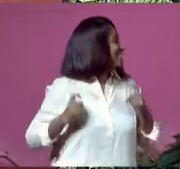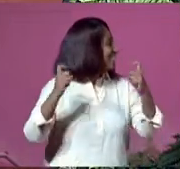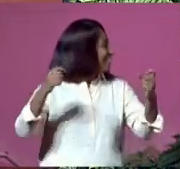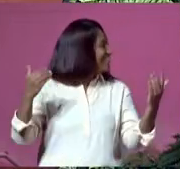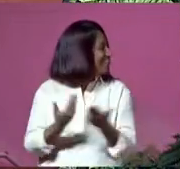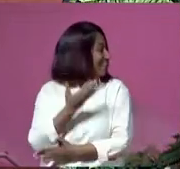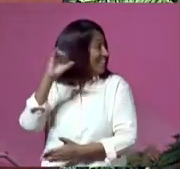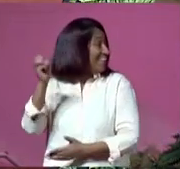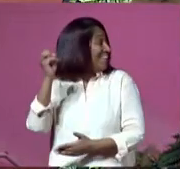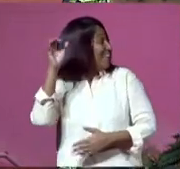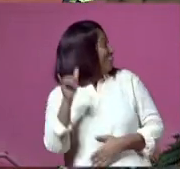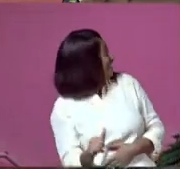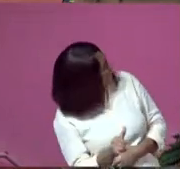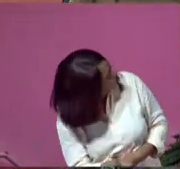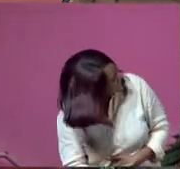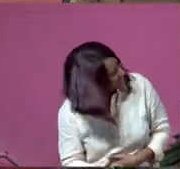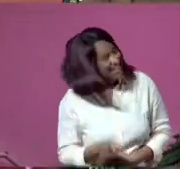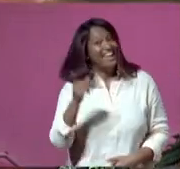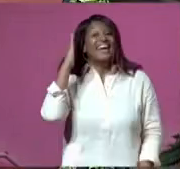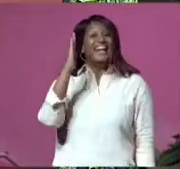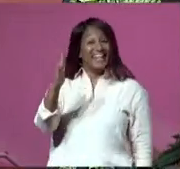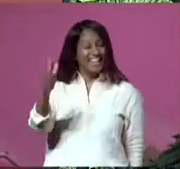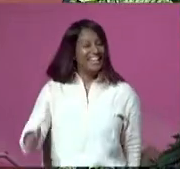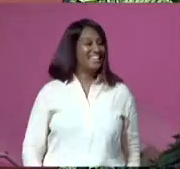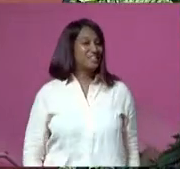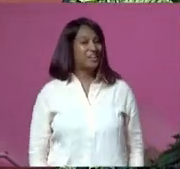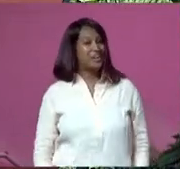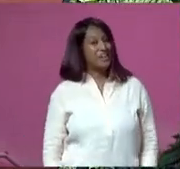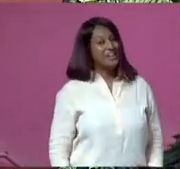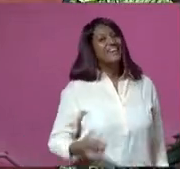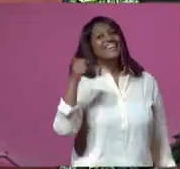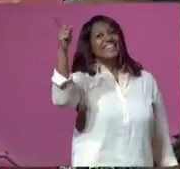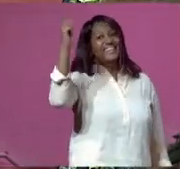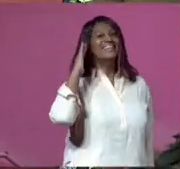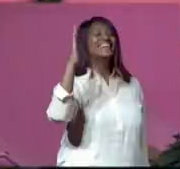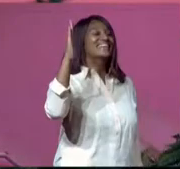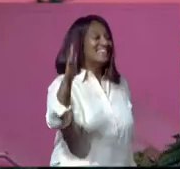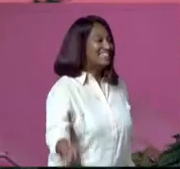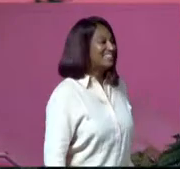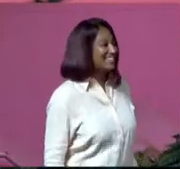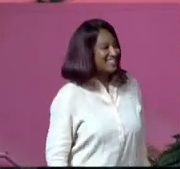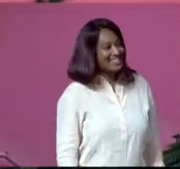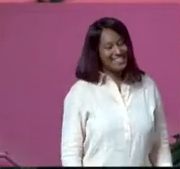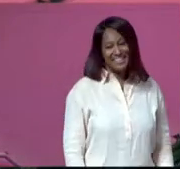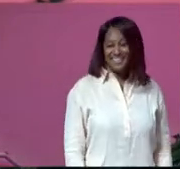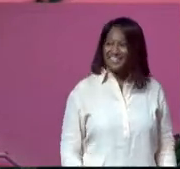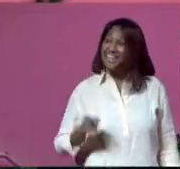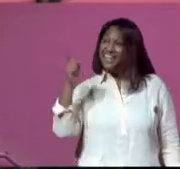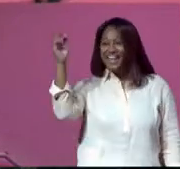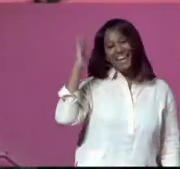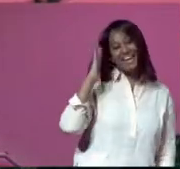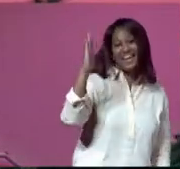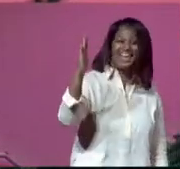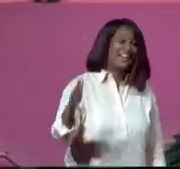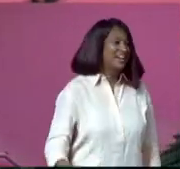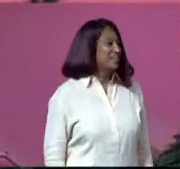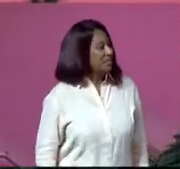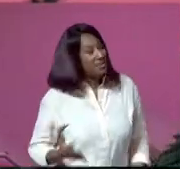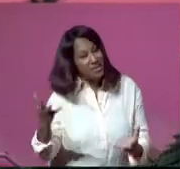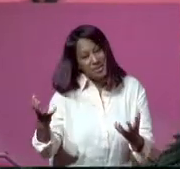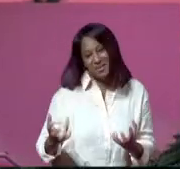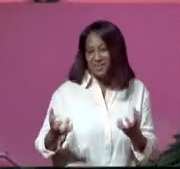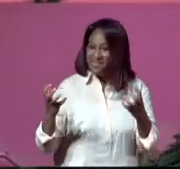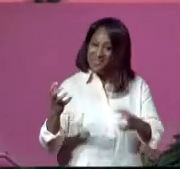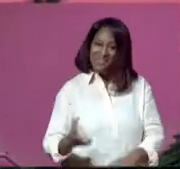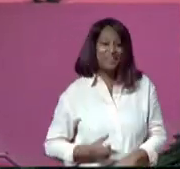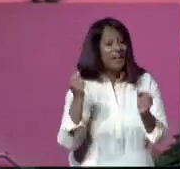your joy? Won't he do it? Won't he do it? Won't he do it? Won't